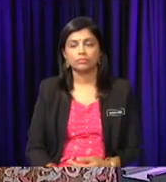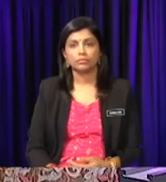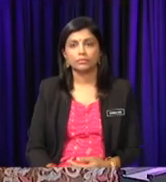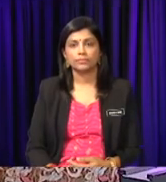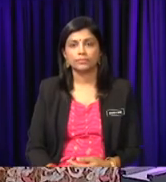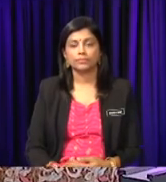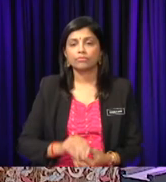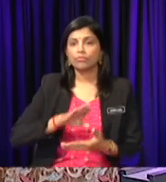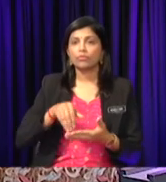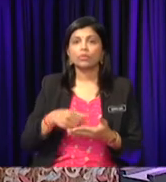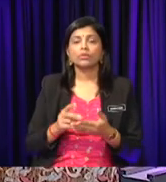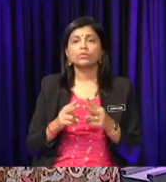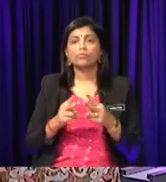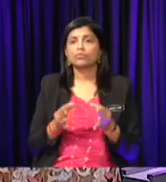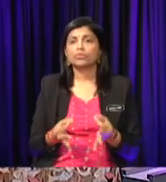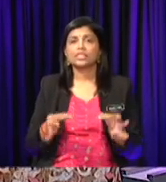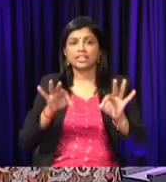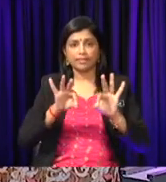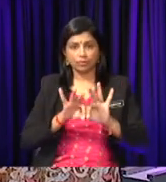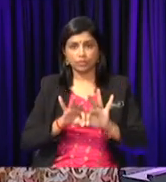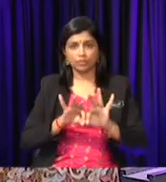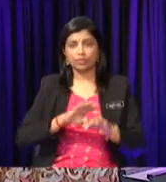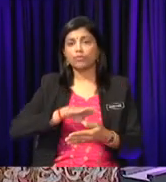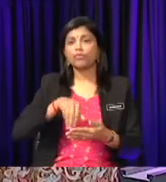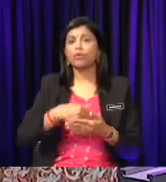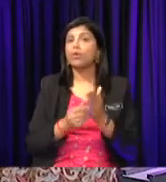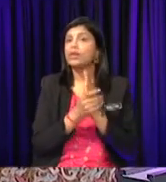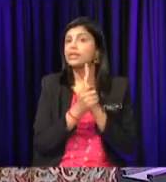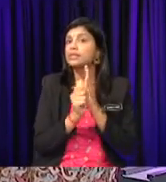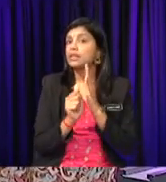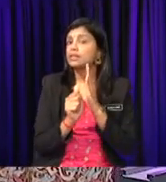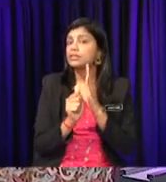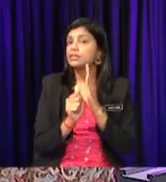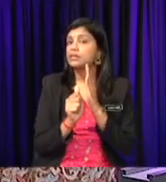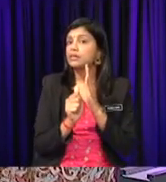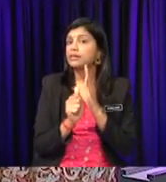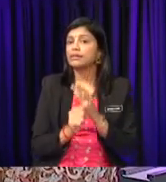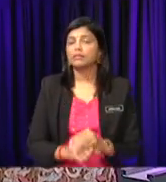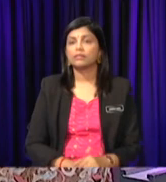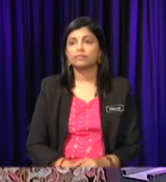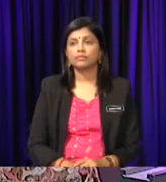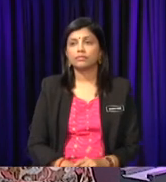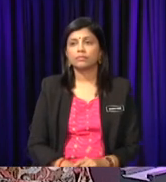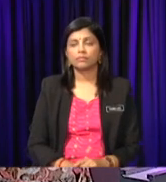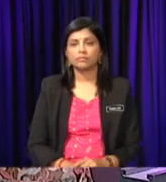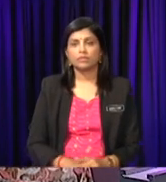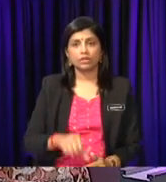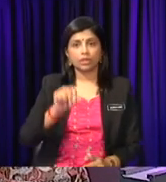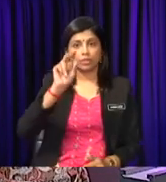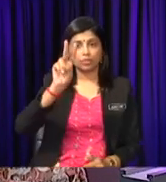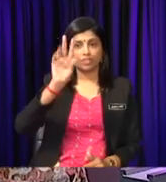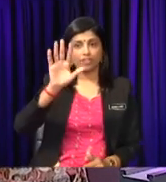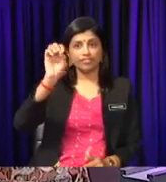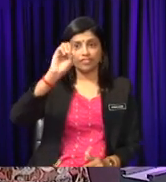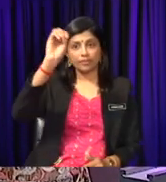of all the other skills. Because right. can you imagine 25%, not